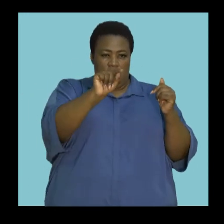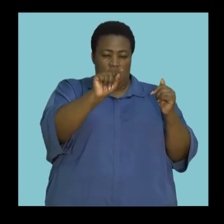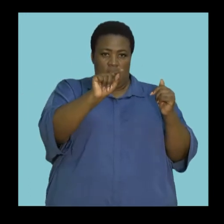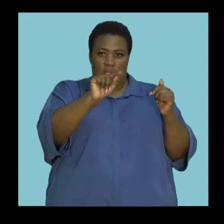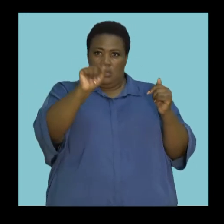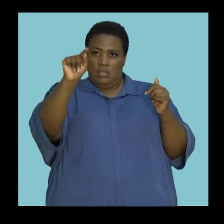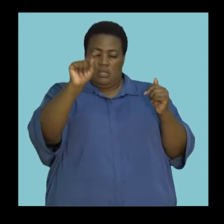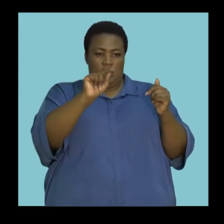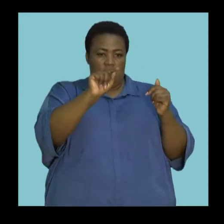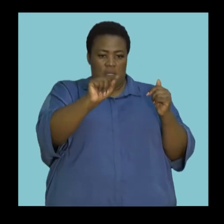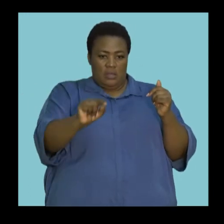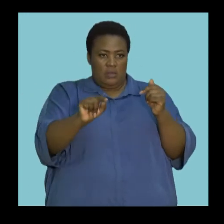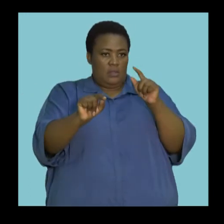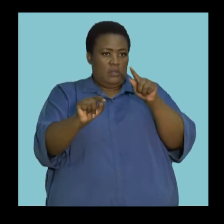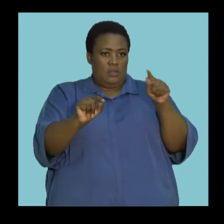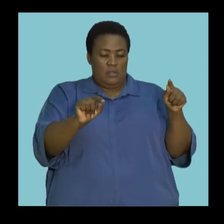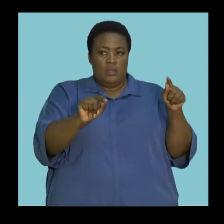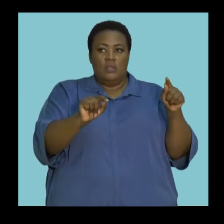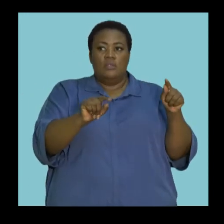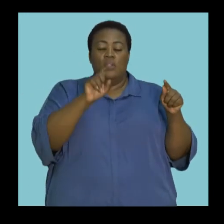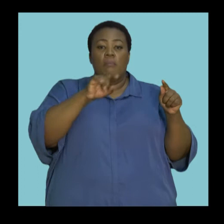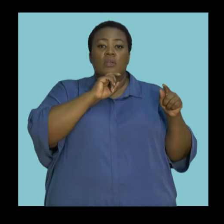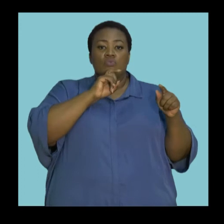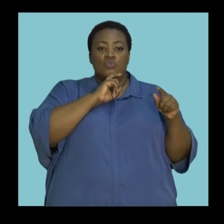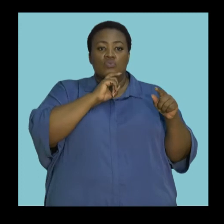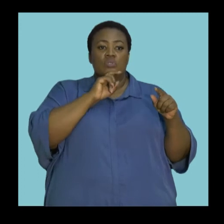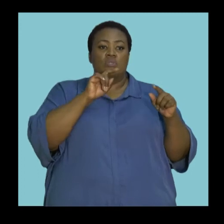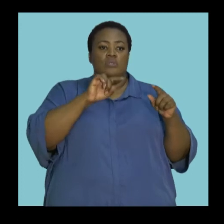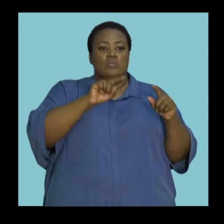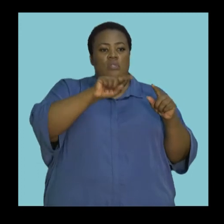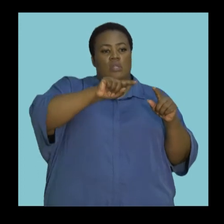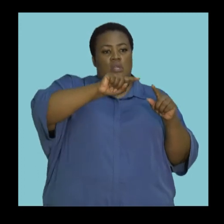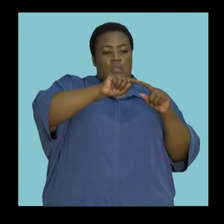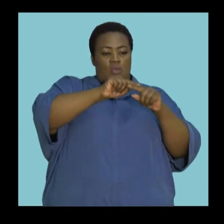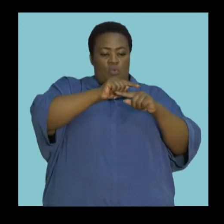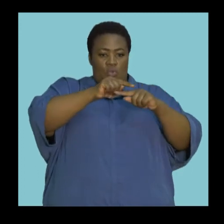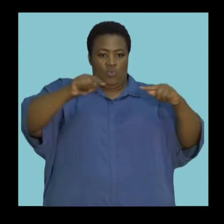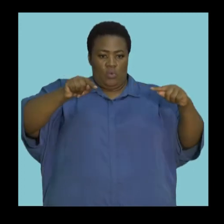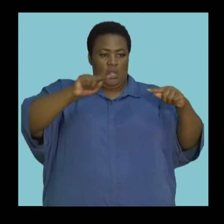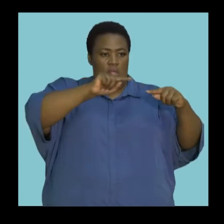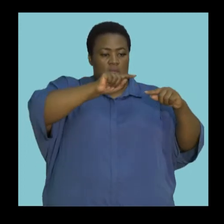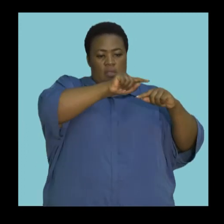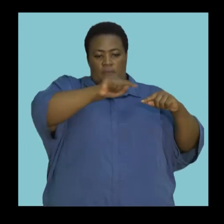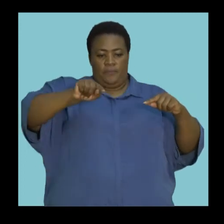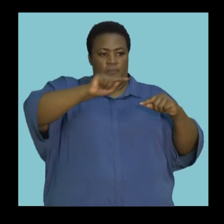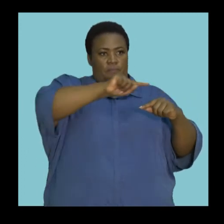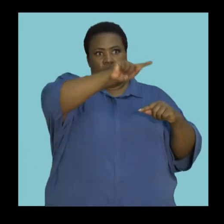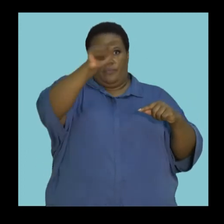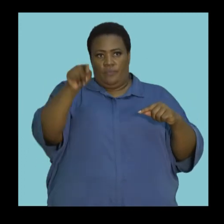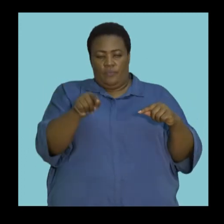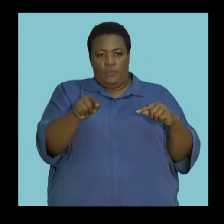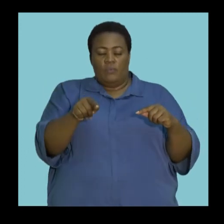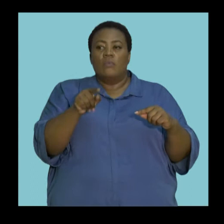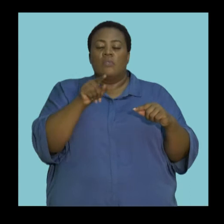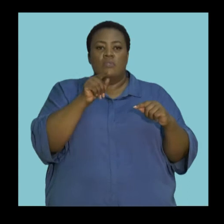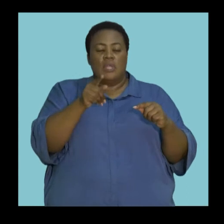next step would be using the protractor, and you need to have one, as I've illustrated here. Measure out the sectors